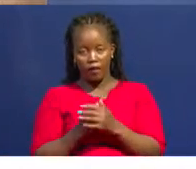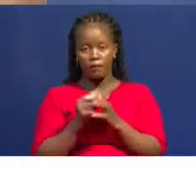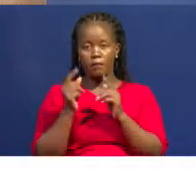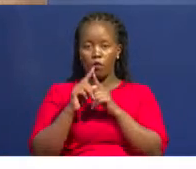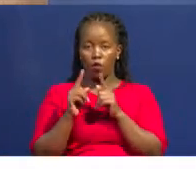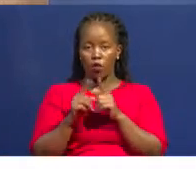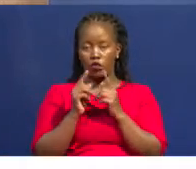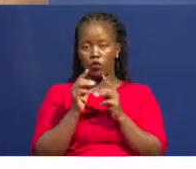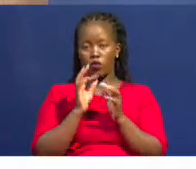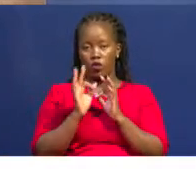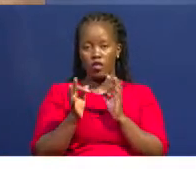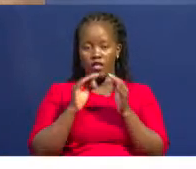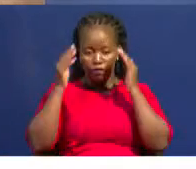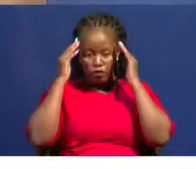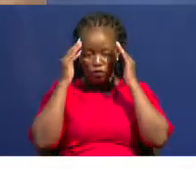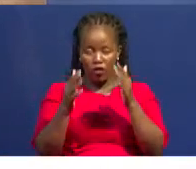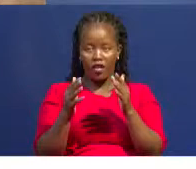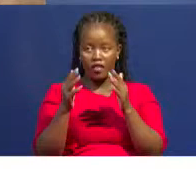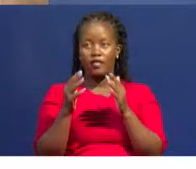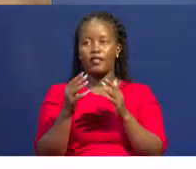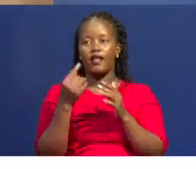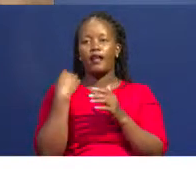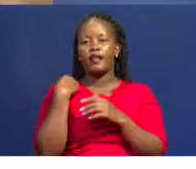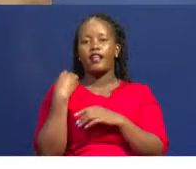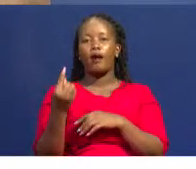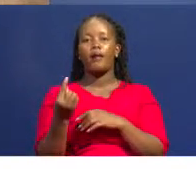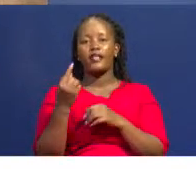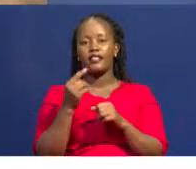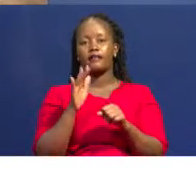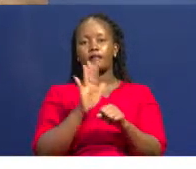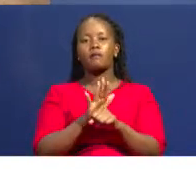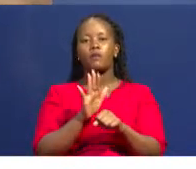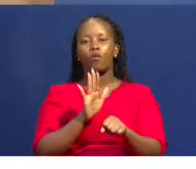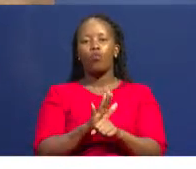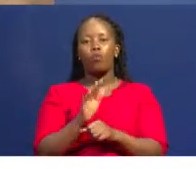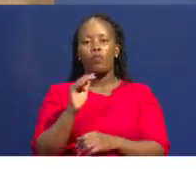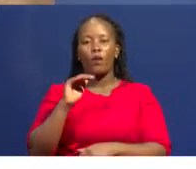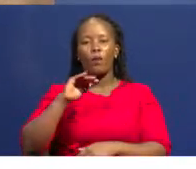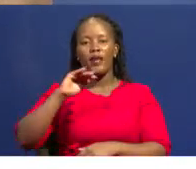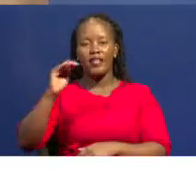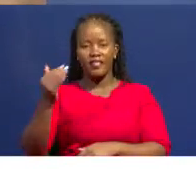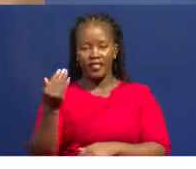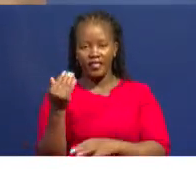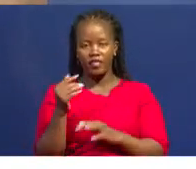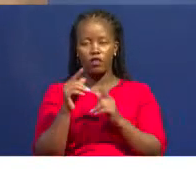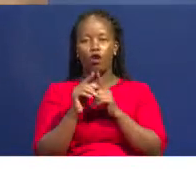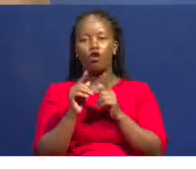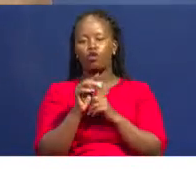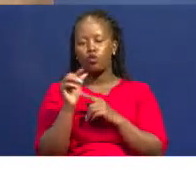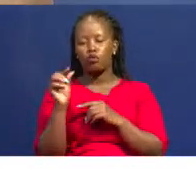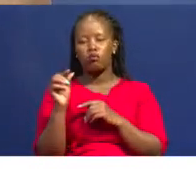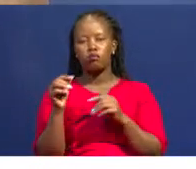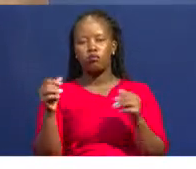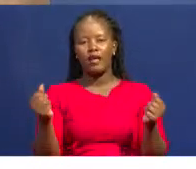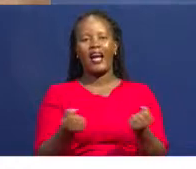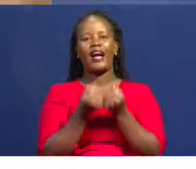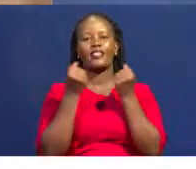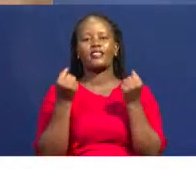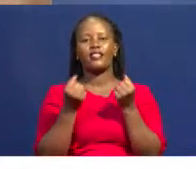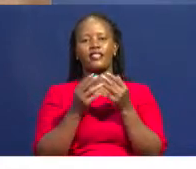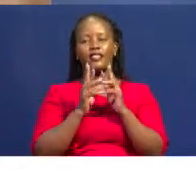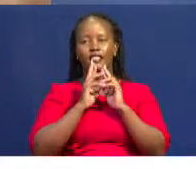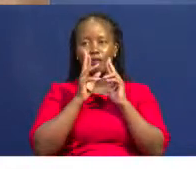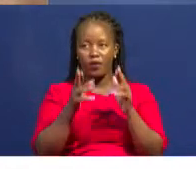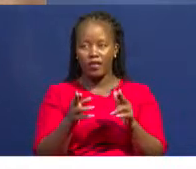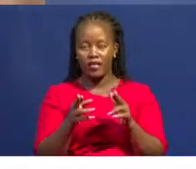yourself, you find in many cities, there you find those kind of small accident, reported accident.